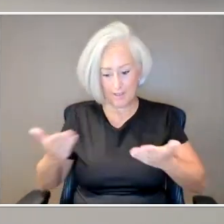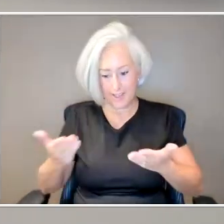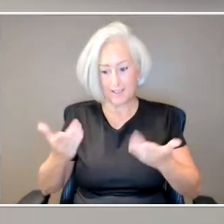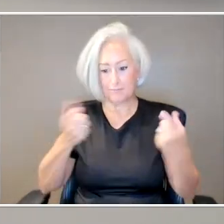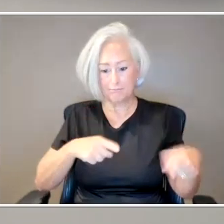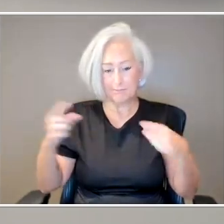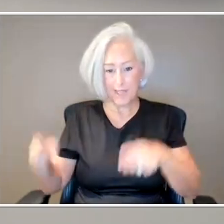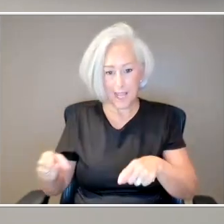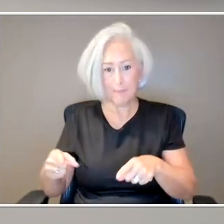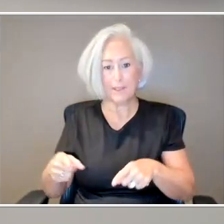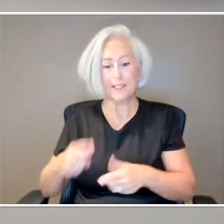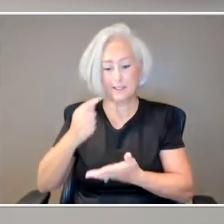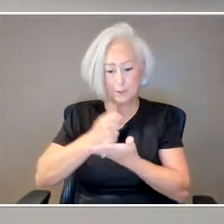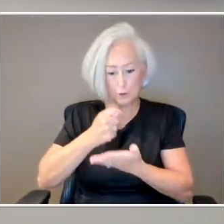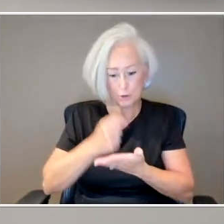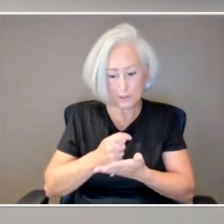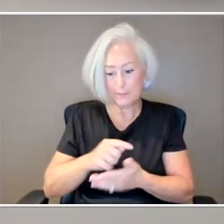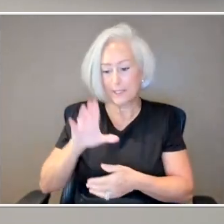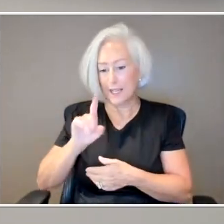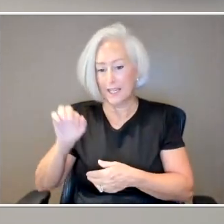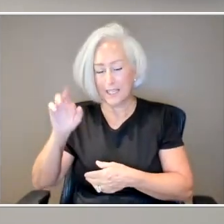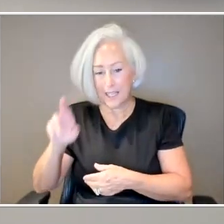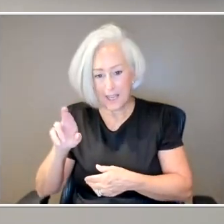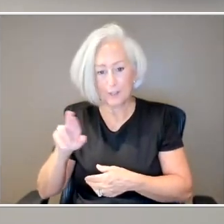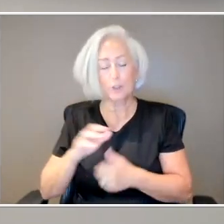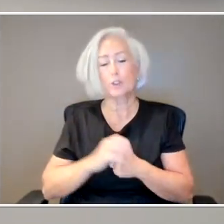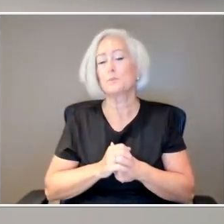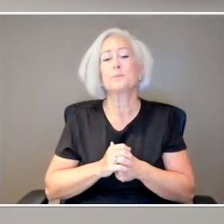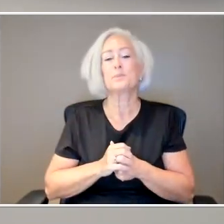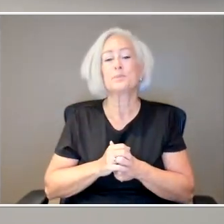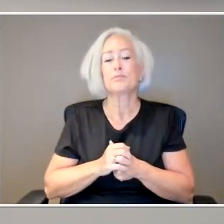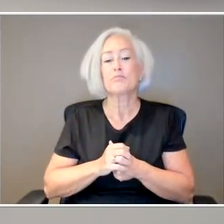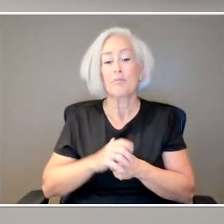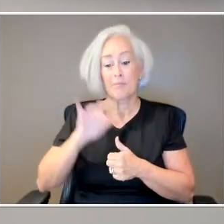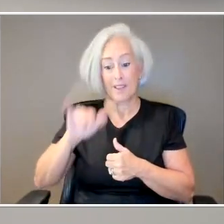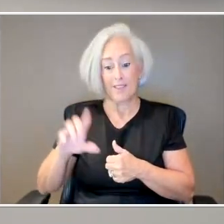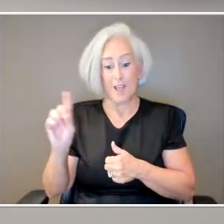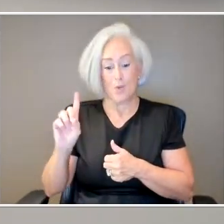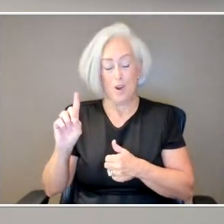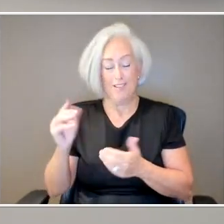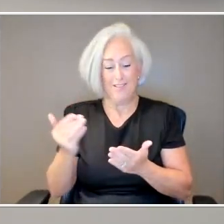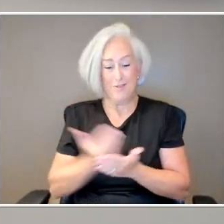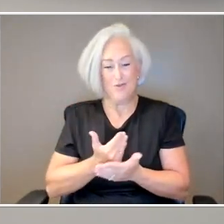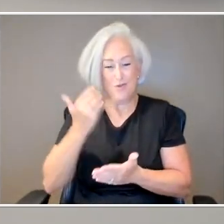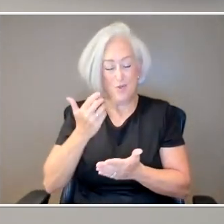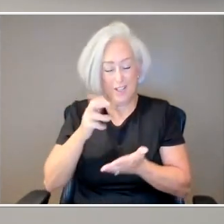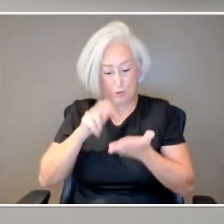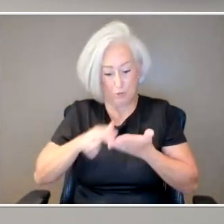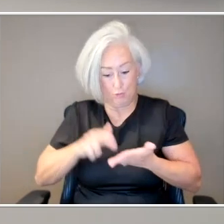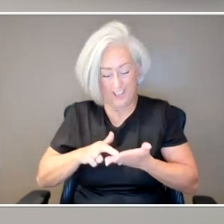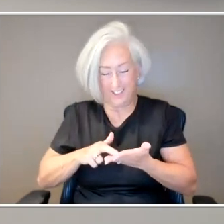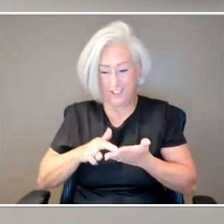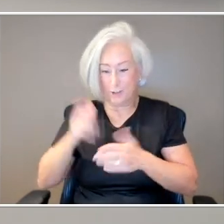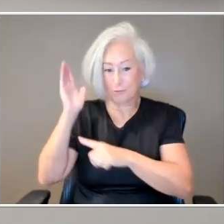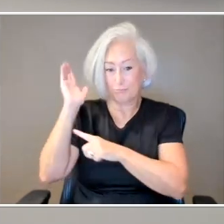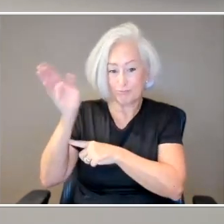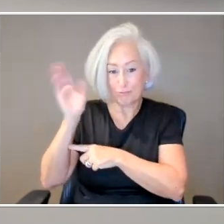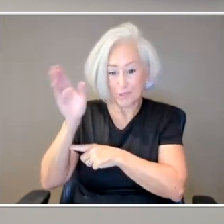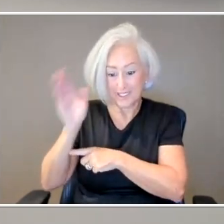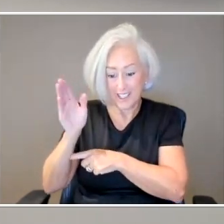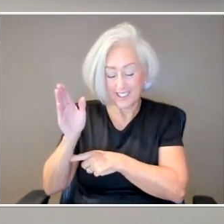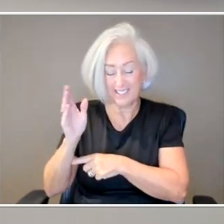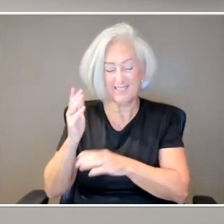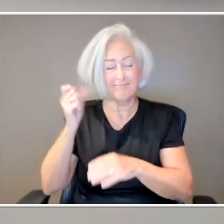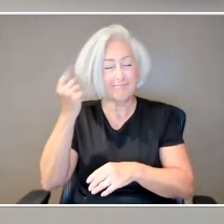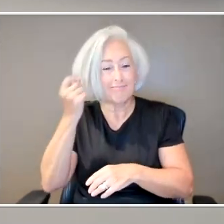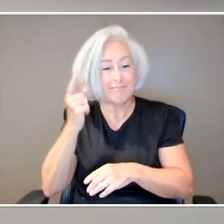and cancer treatment. So this is where some of the cutting-edge research and results are being presented. And there are over 10,000 people attending the